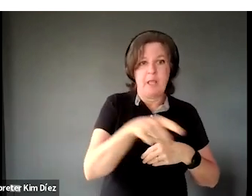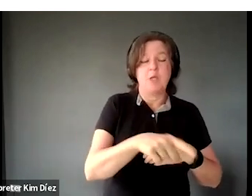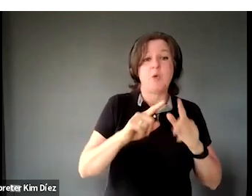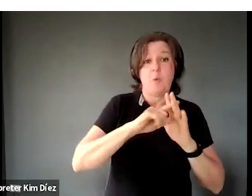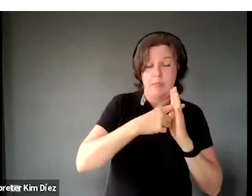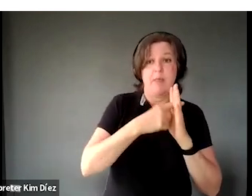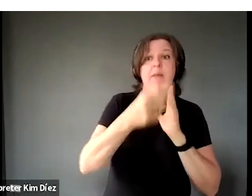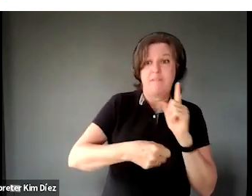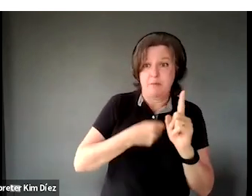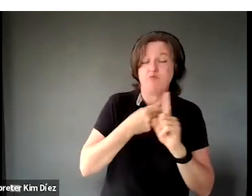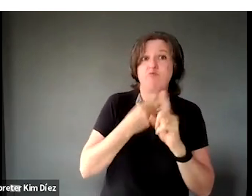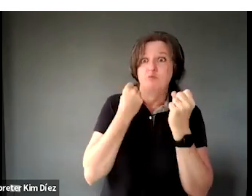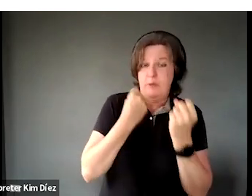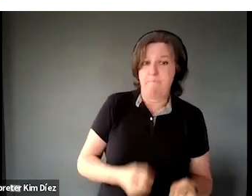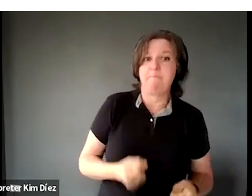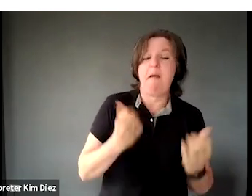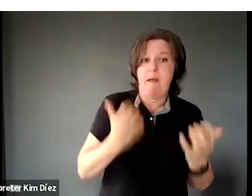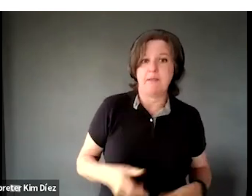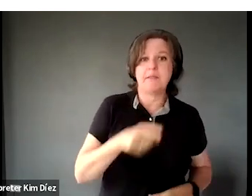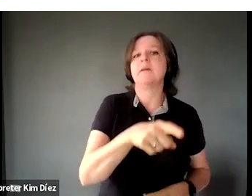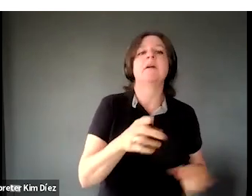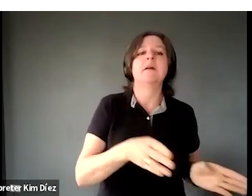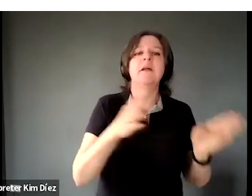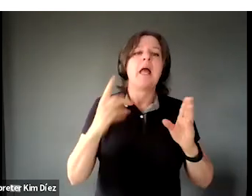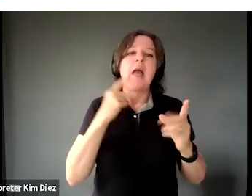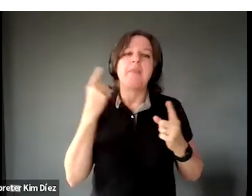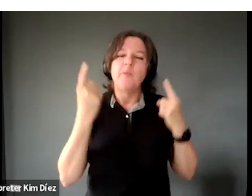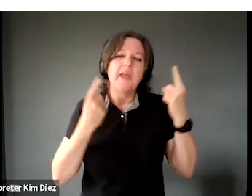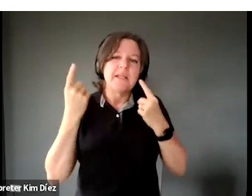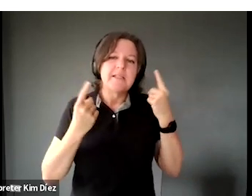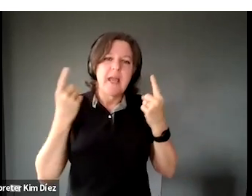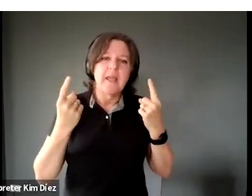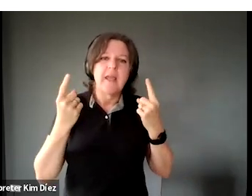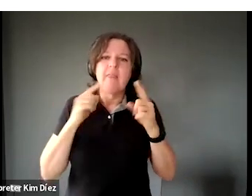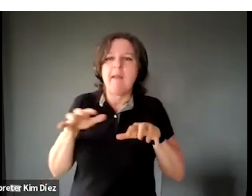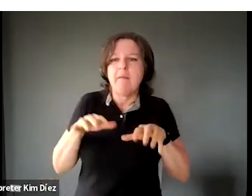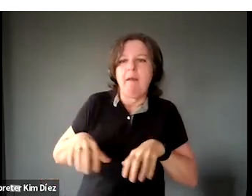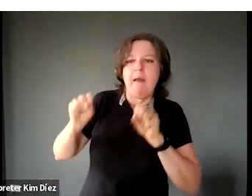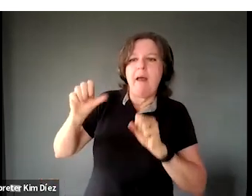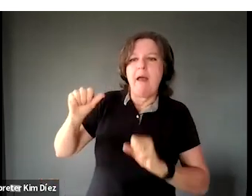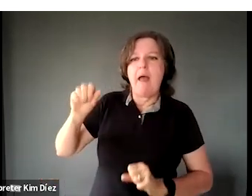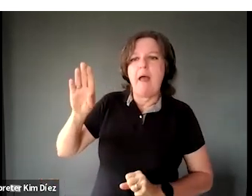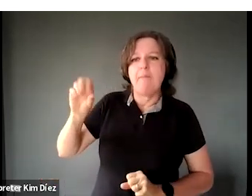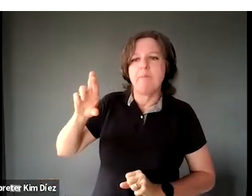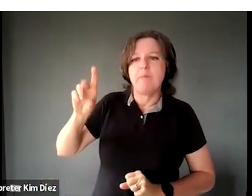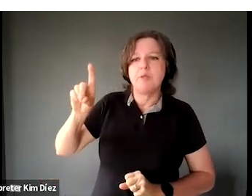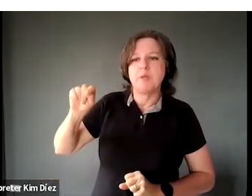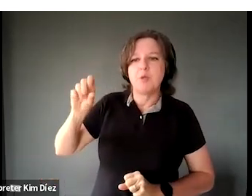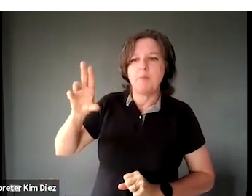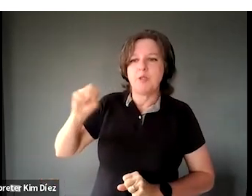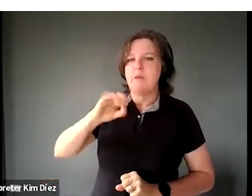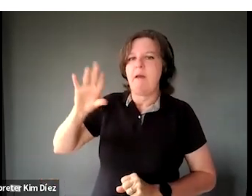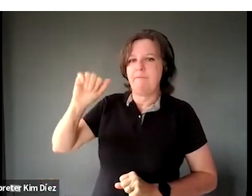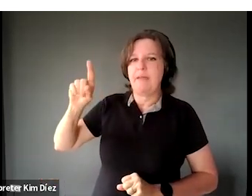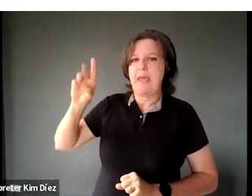the biochar has a strong residual effect, and we can validate this if we take into consideration when we look at